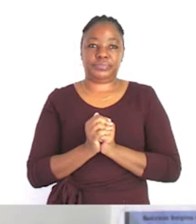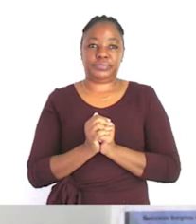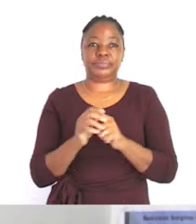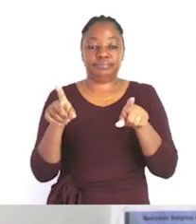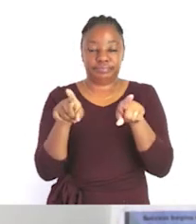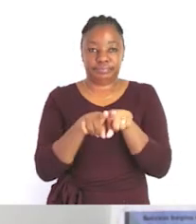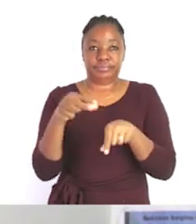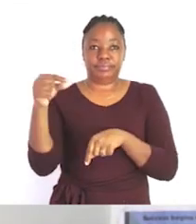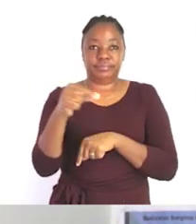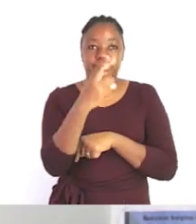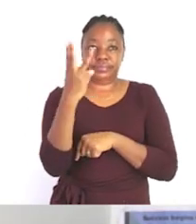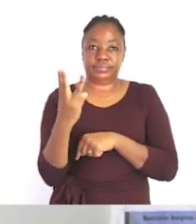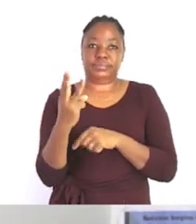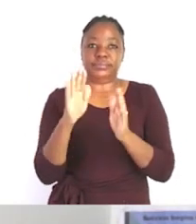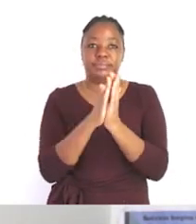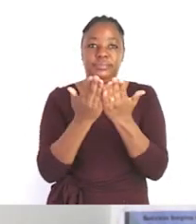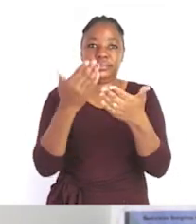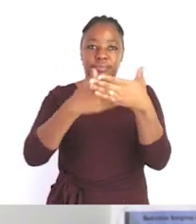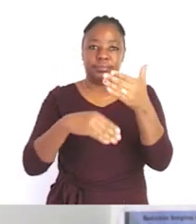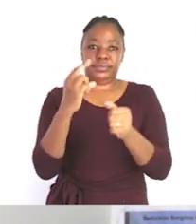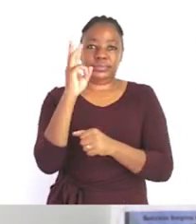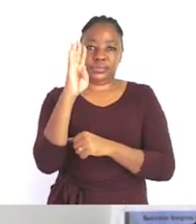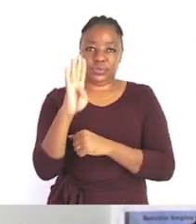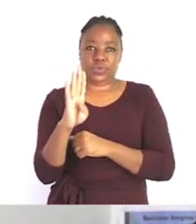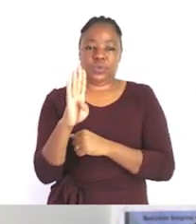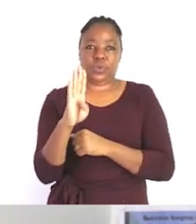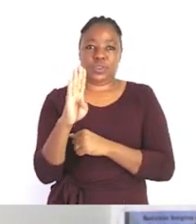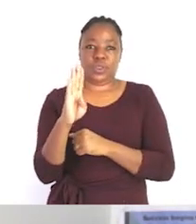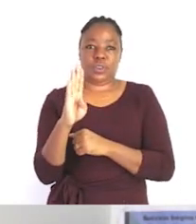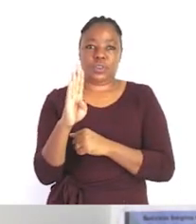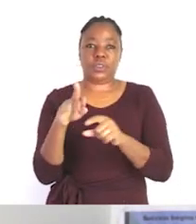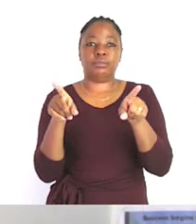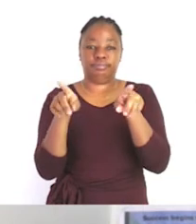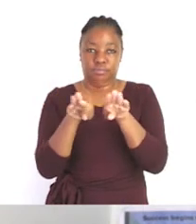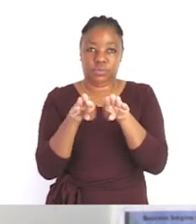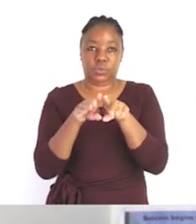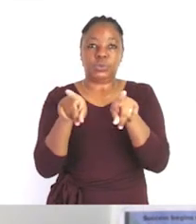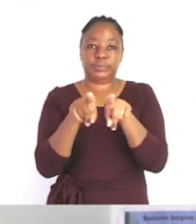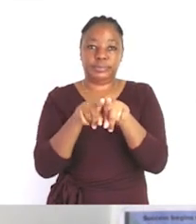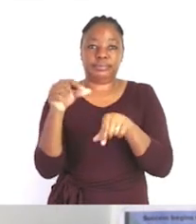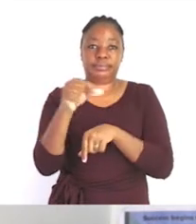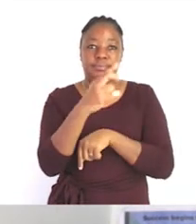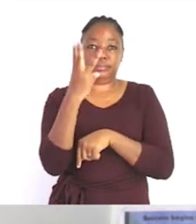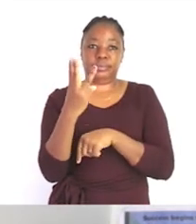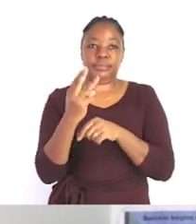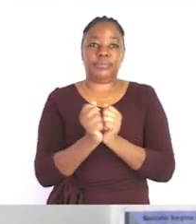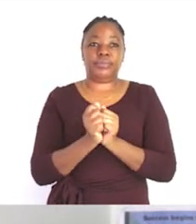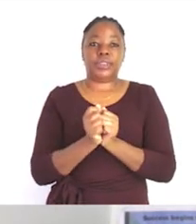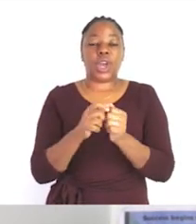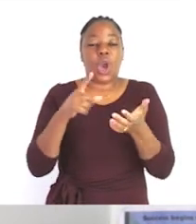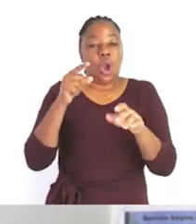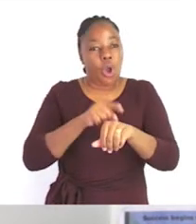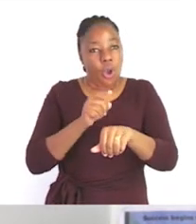the next page, page 4, I'm sure the grade 3s can also do the same. Remember to always